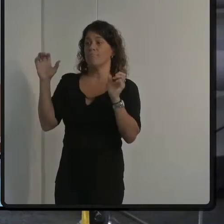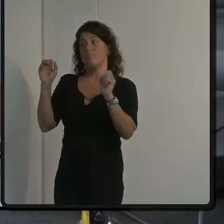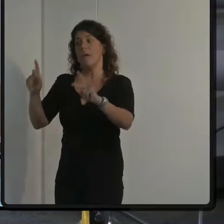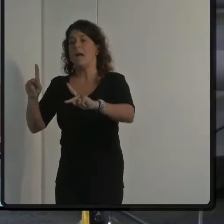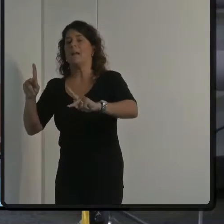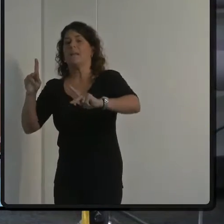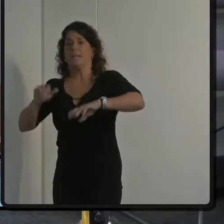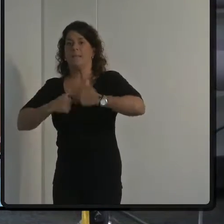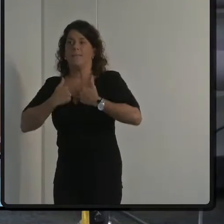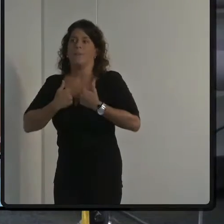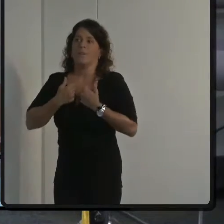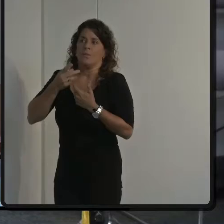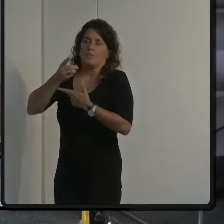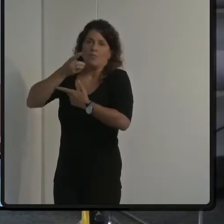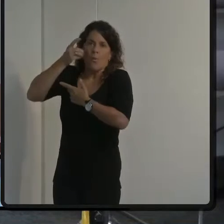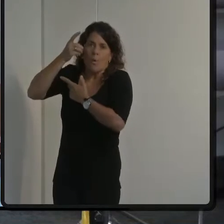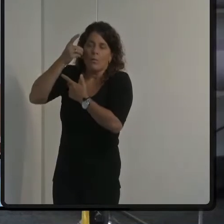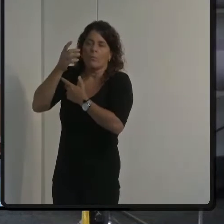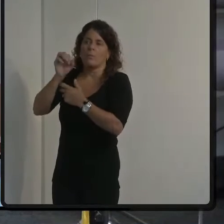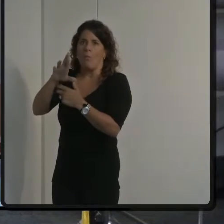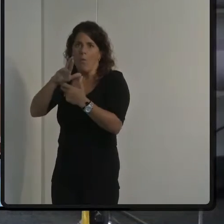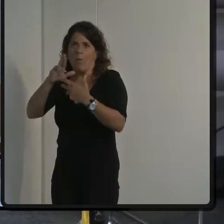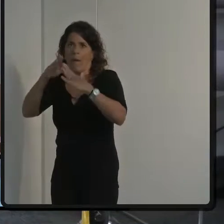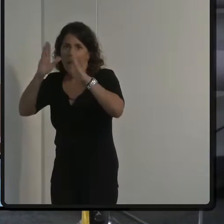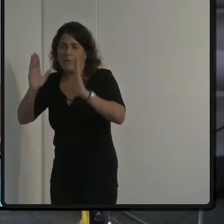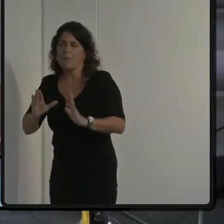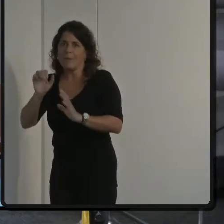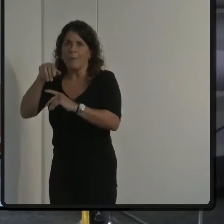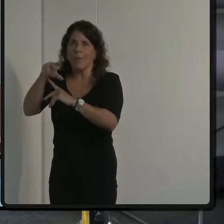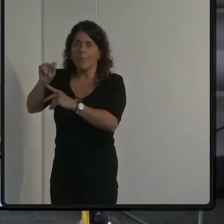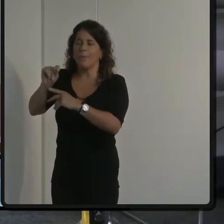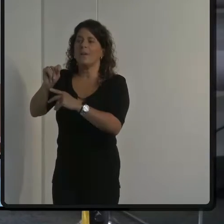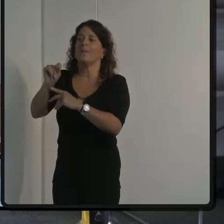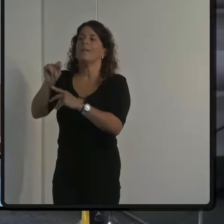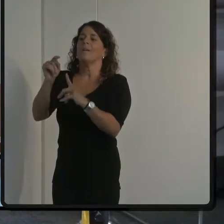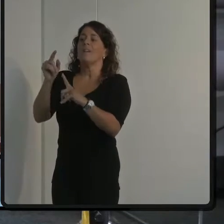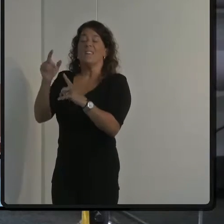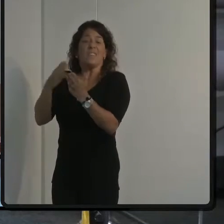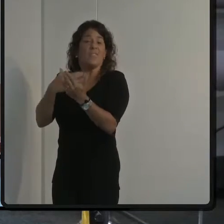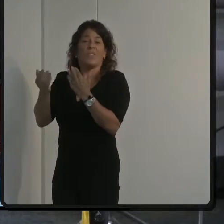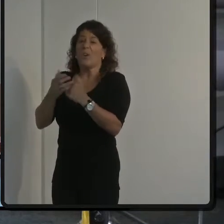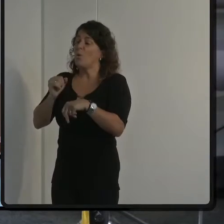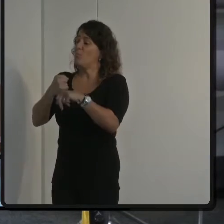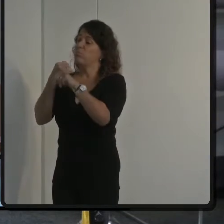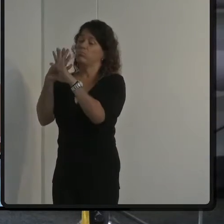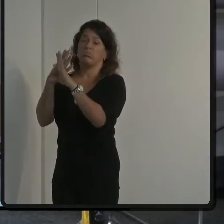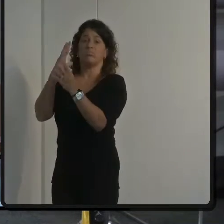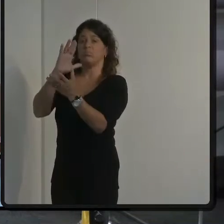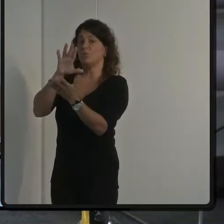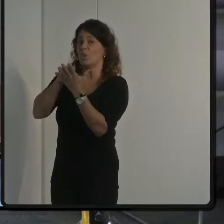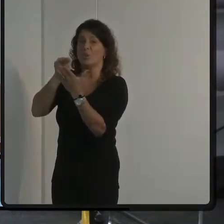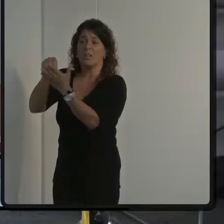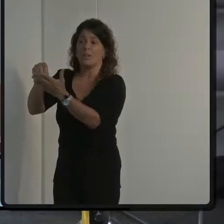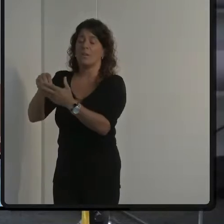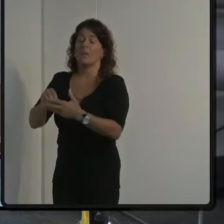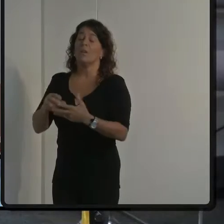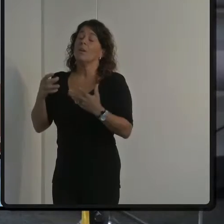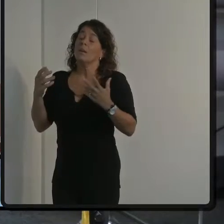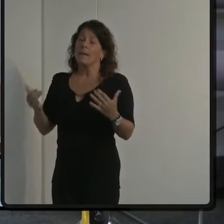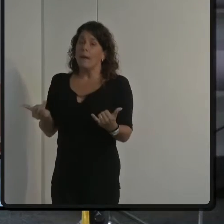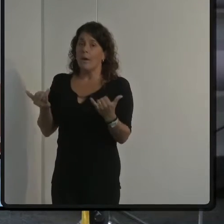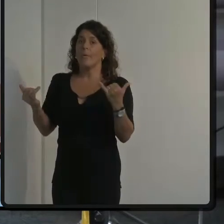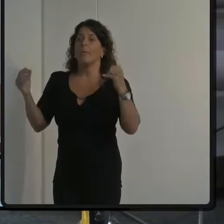education is online. So with the students coming back, occupying high density living